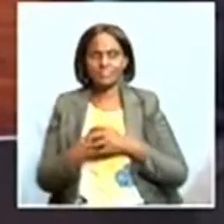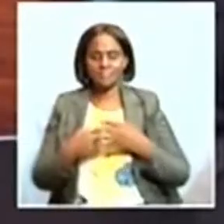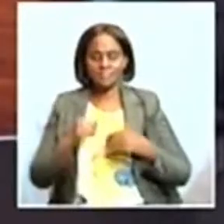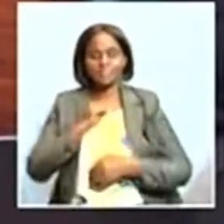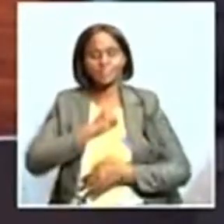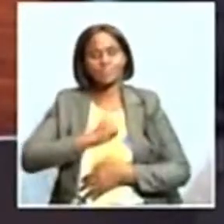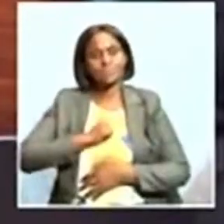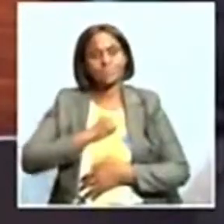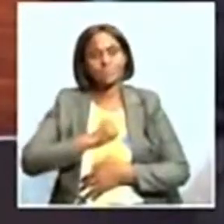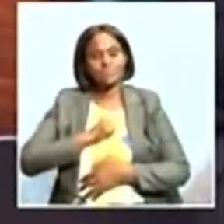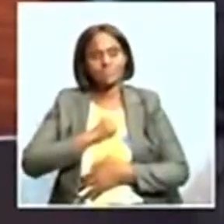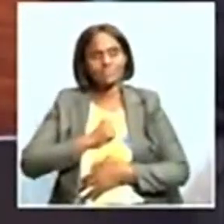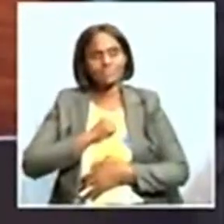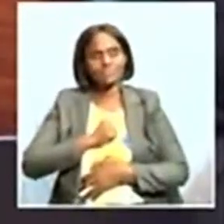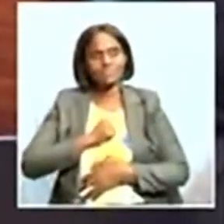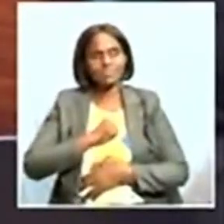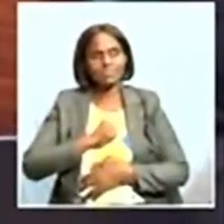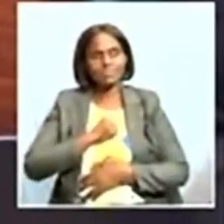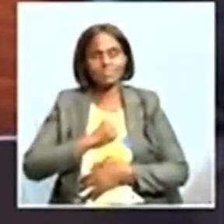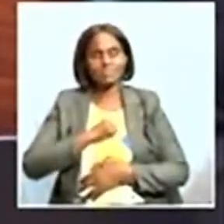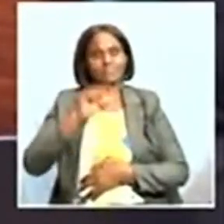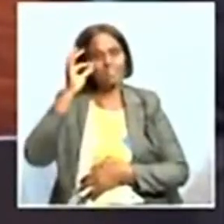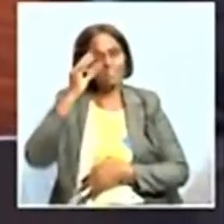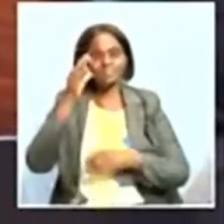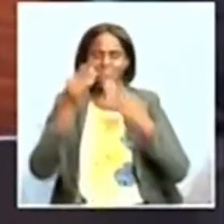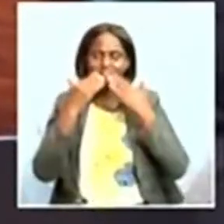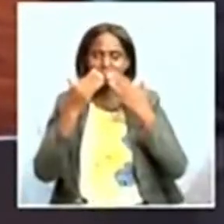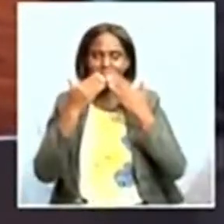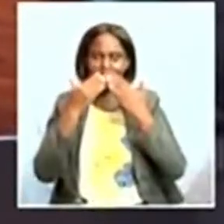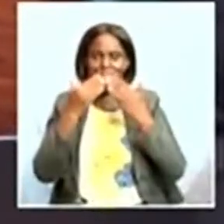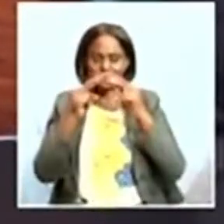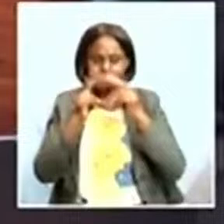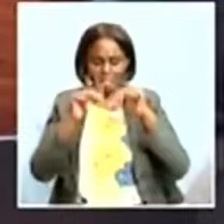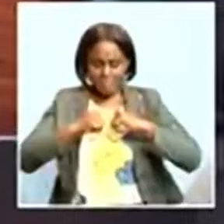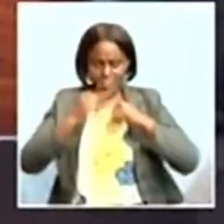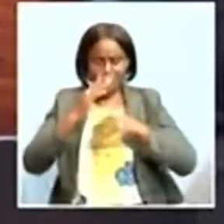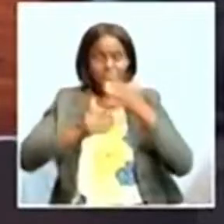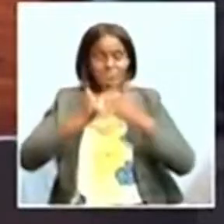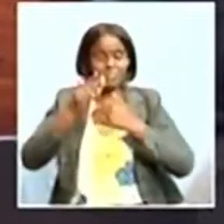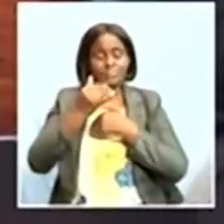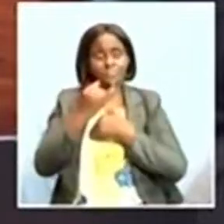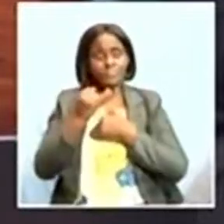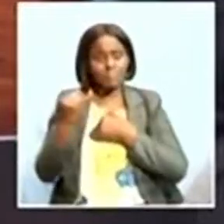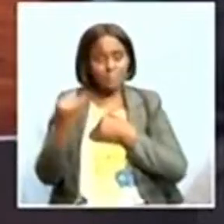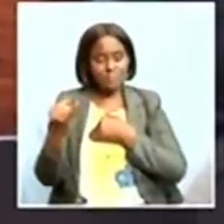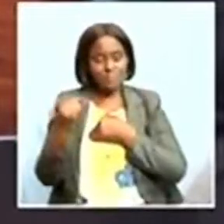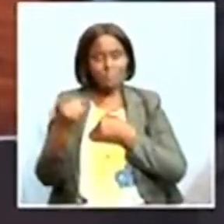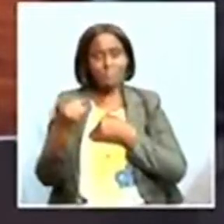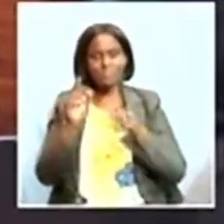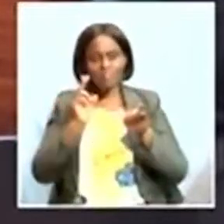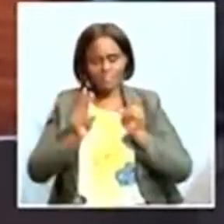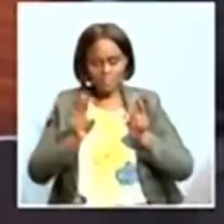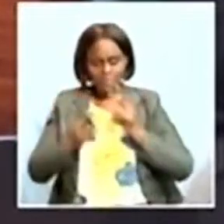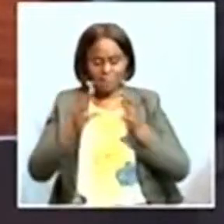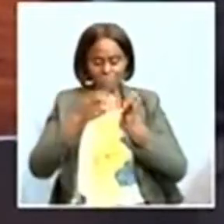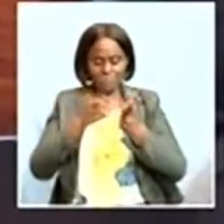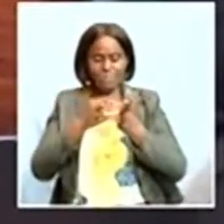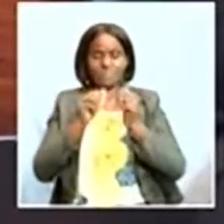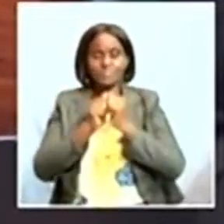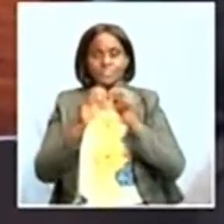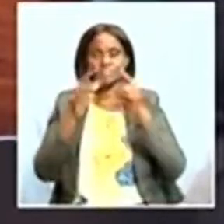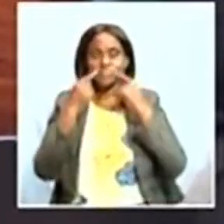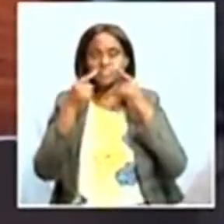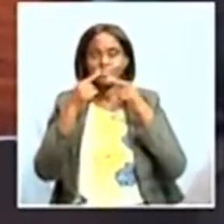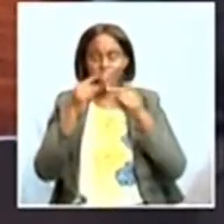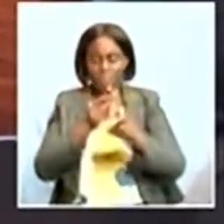Speaker. Okay, noted then, thank you. So we go to the next item, urgent matters without notice.